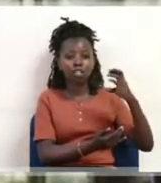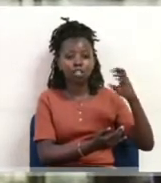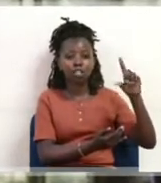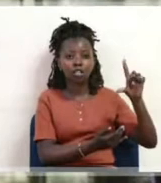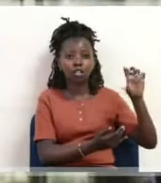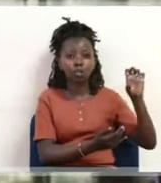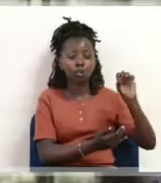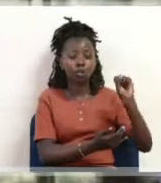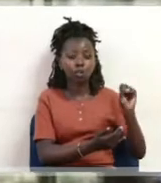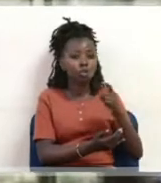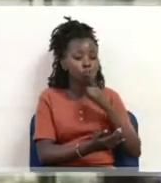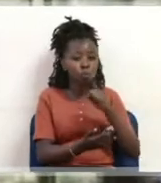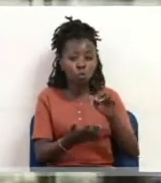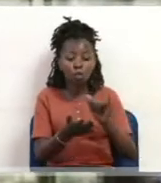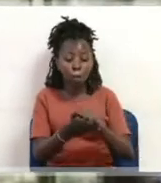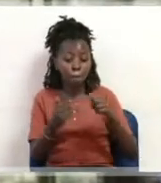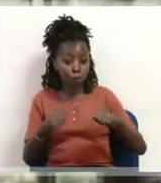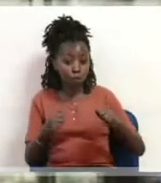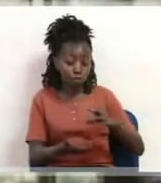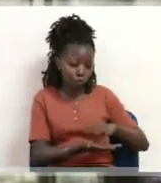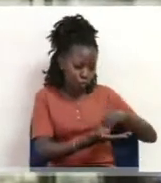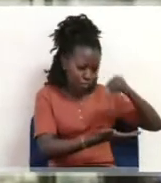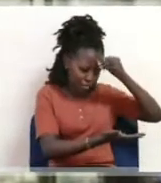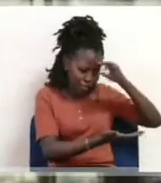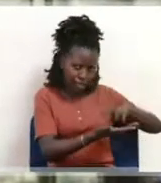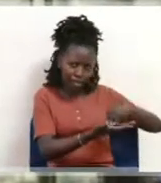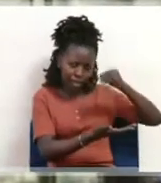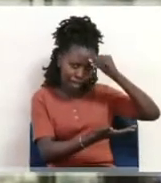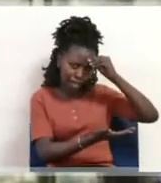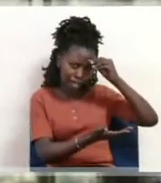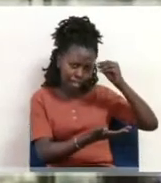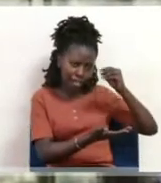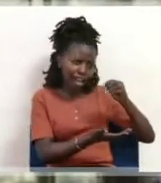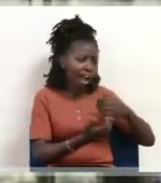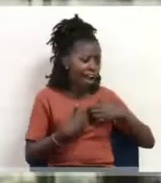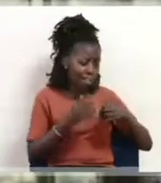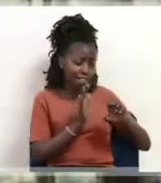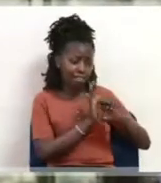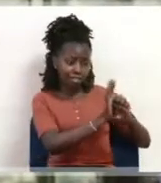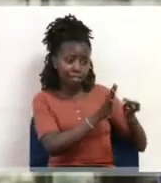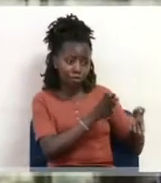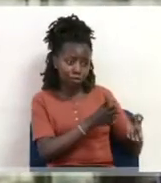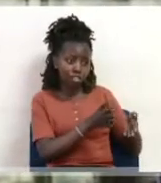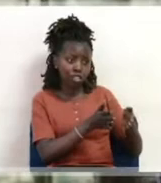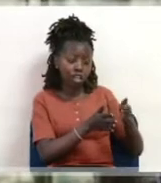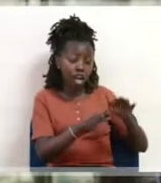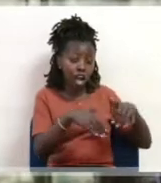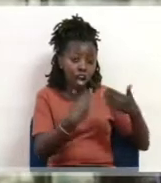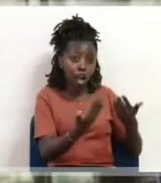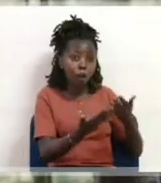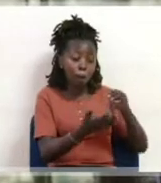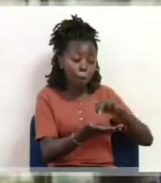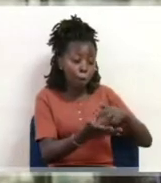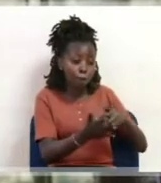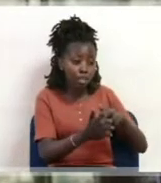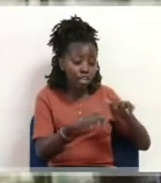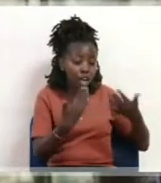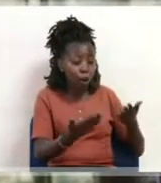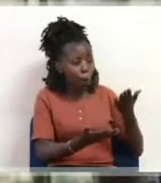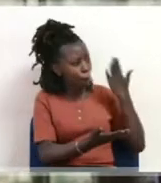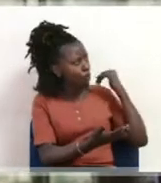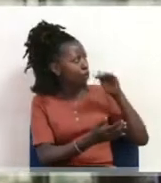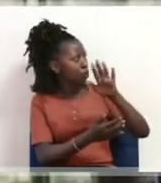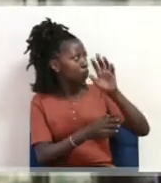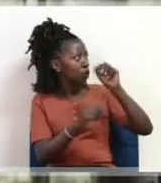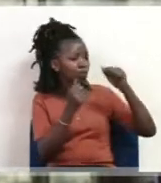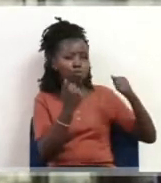This will be our practical illustration of what we mean that your past can halt you